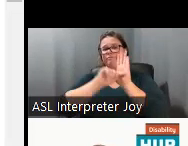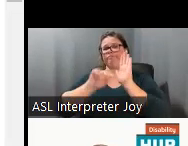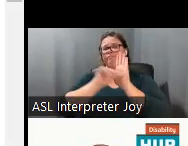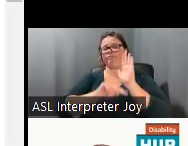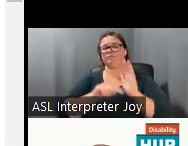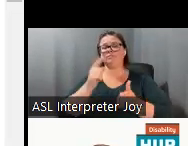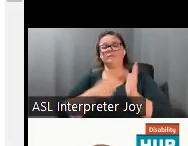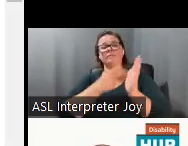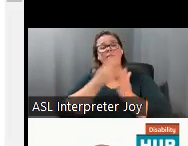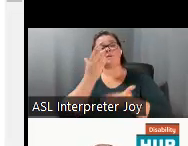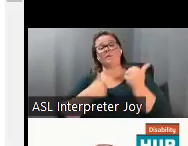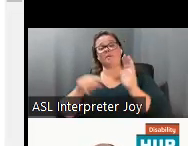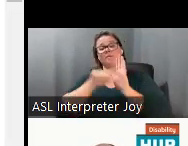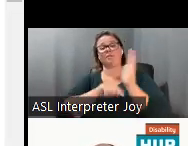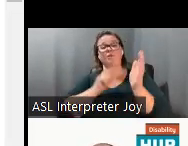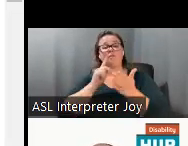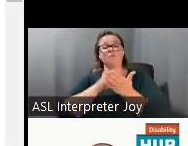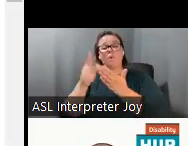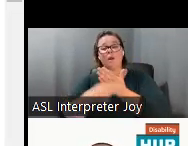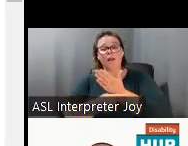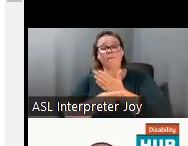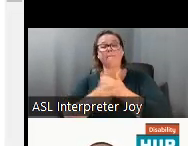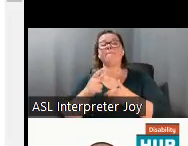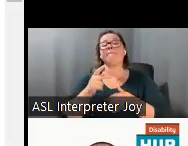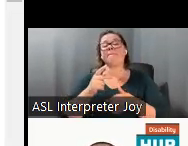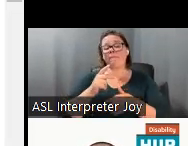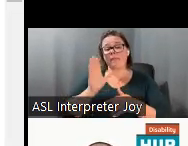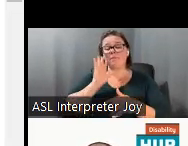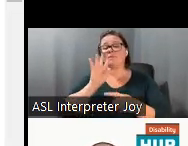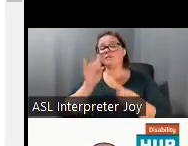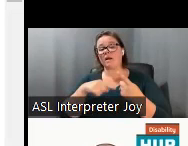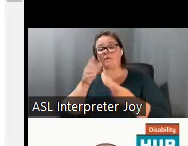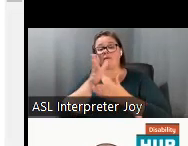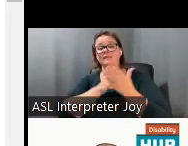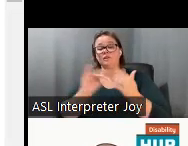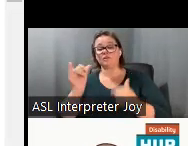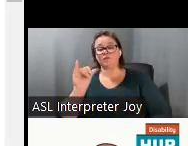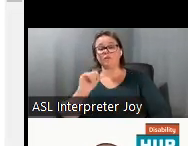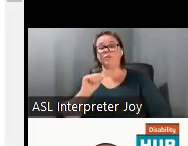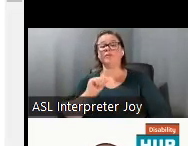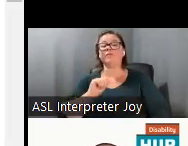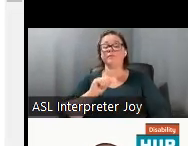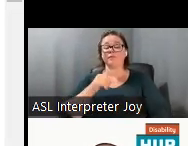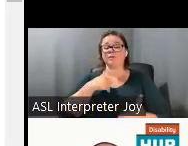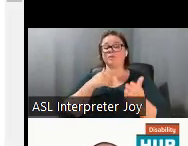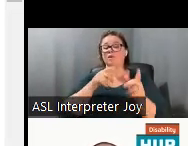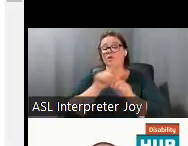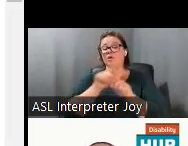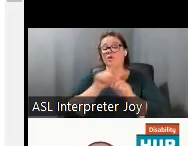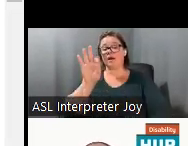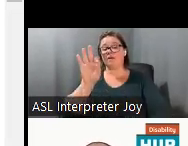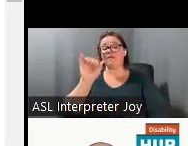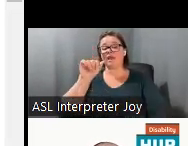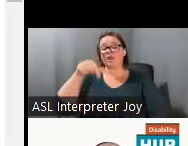a downside to a program, and that's something that it'll talk about in this section too. There's also frequently asked questions and